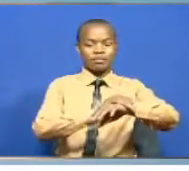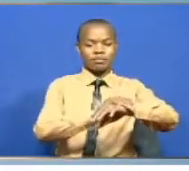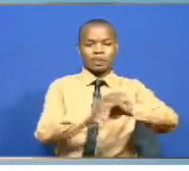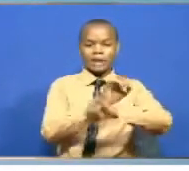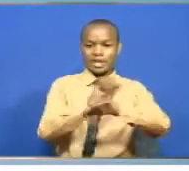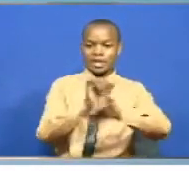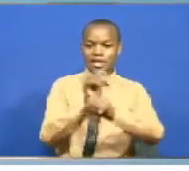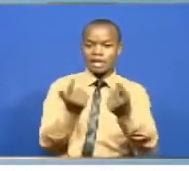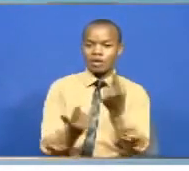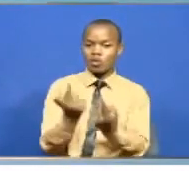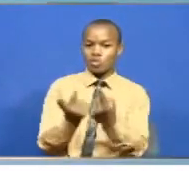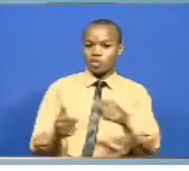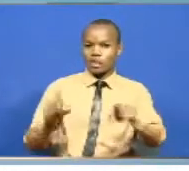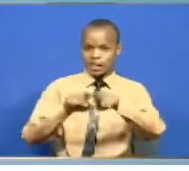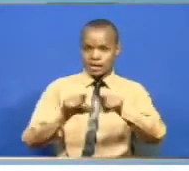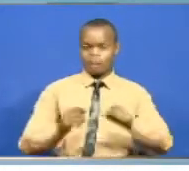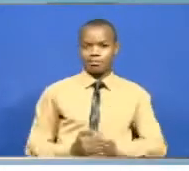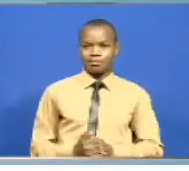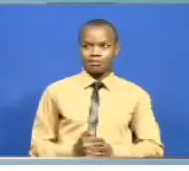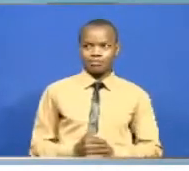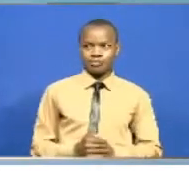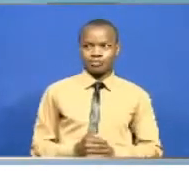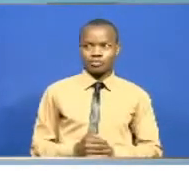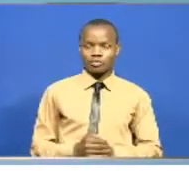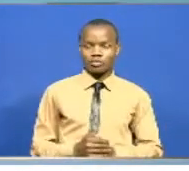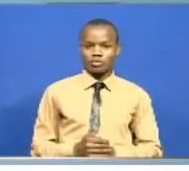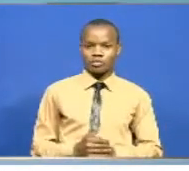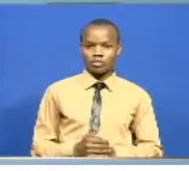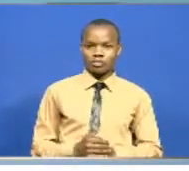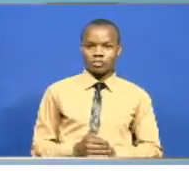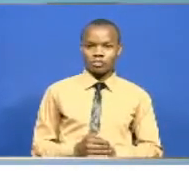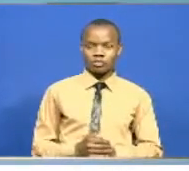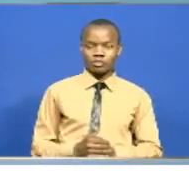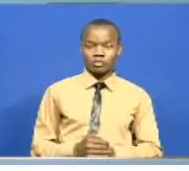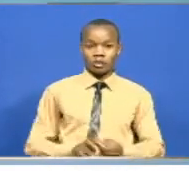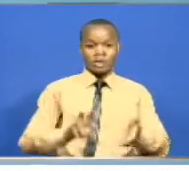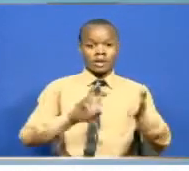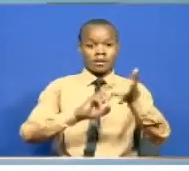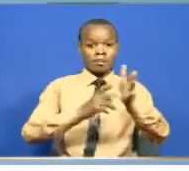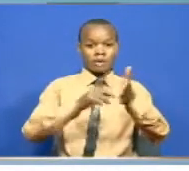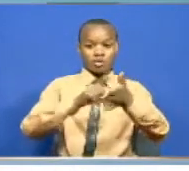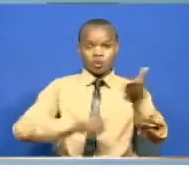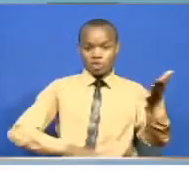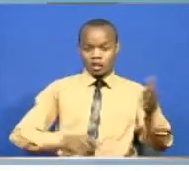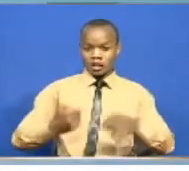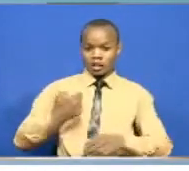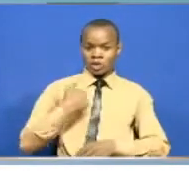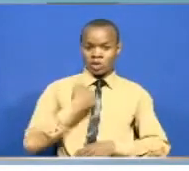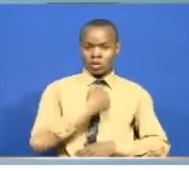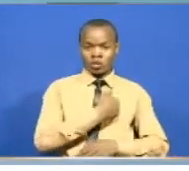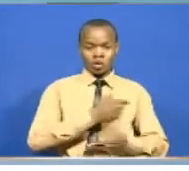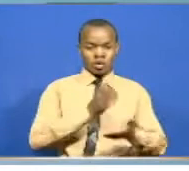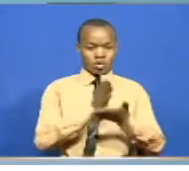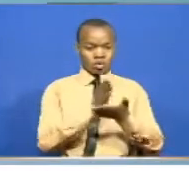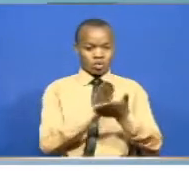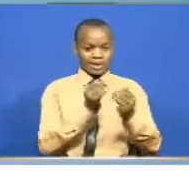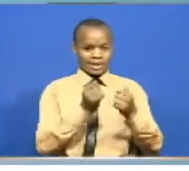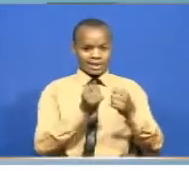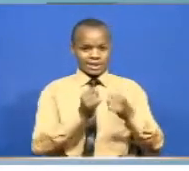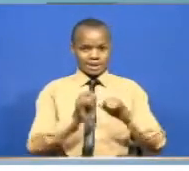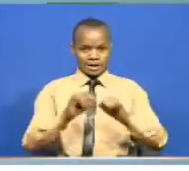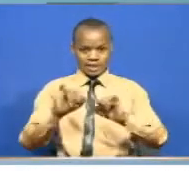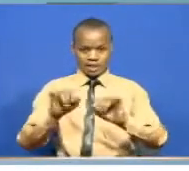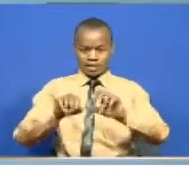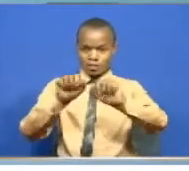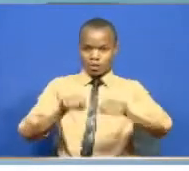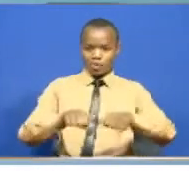as well. So in that particular broader picture, we are bringing that kind of facilitation to bring